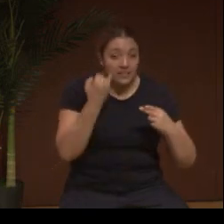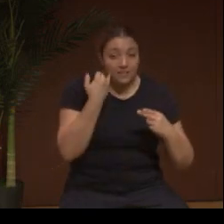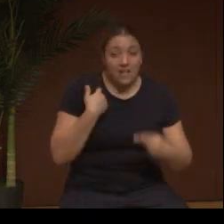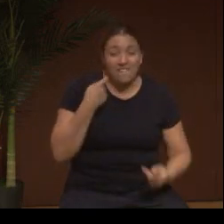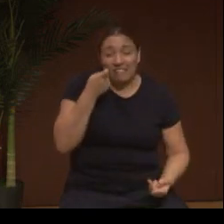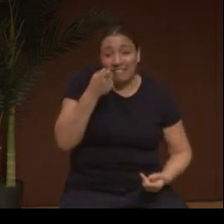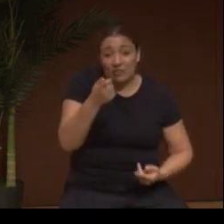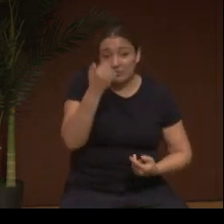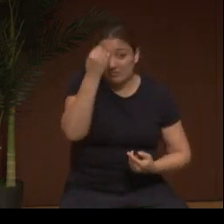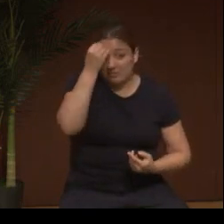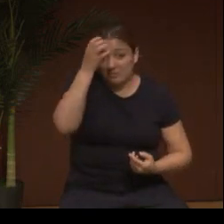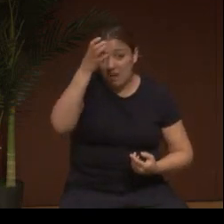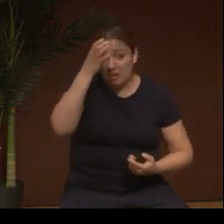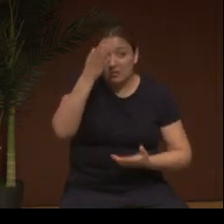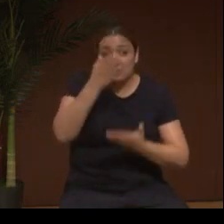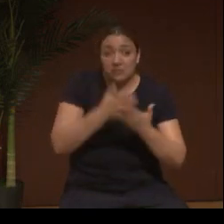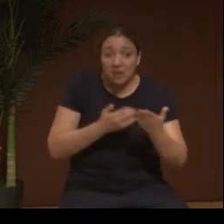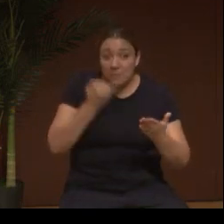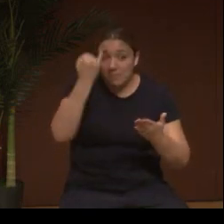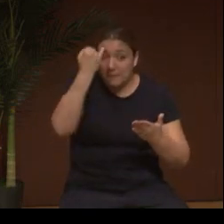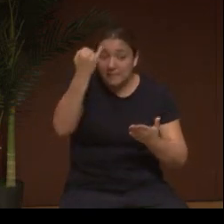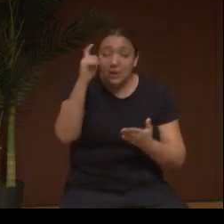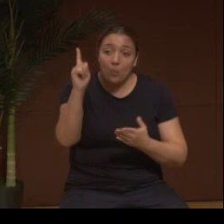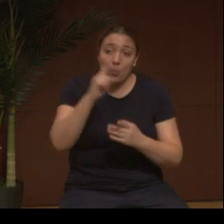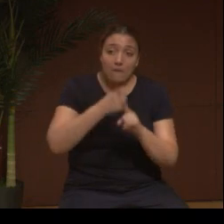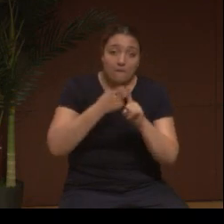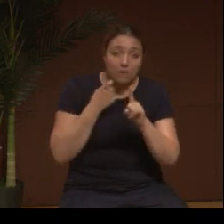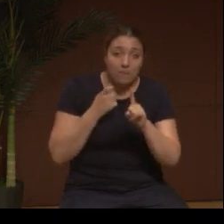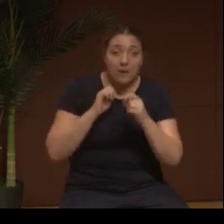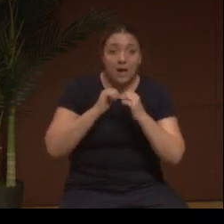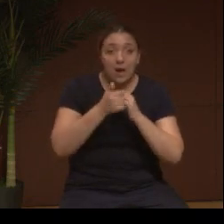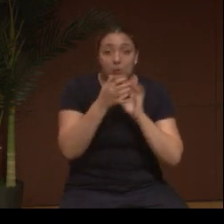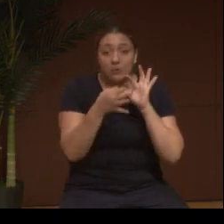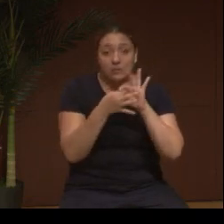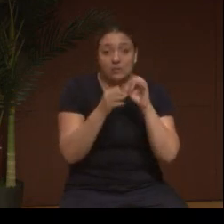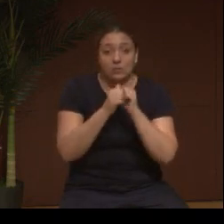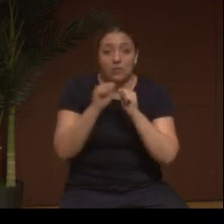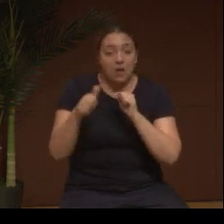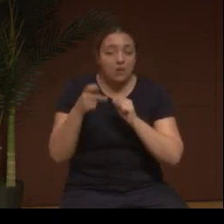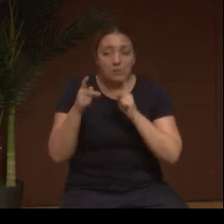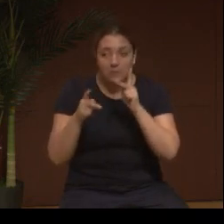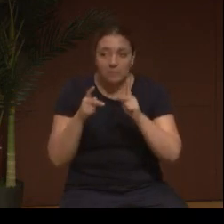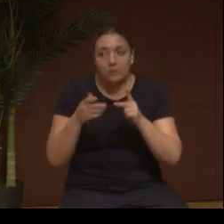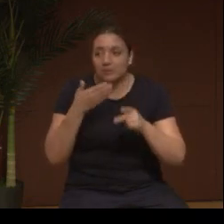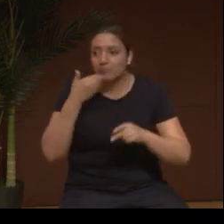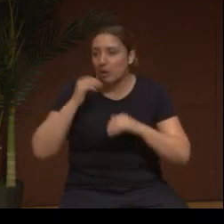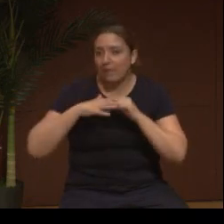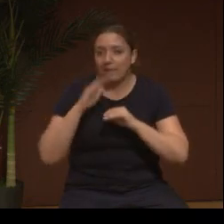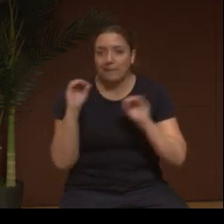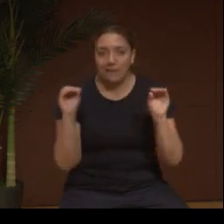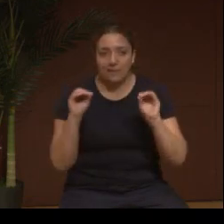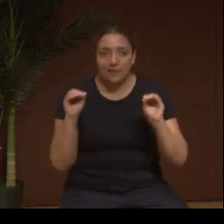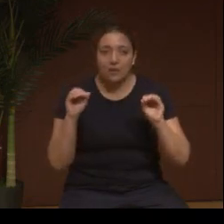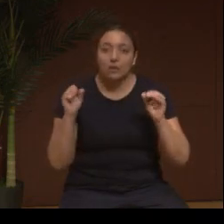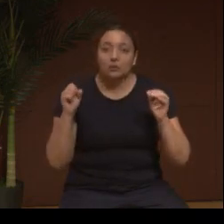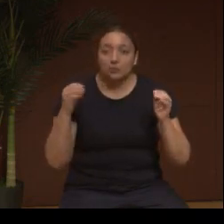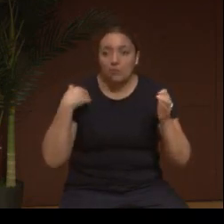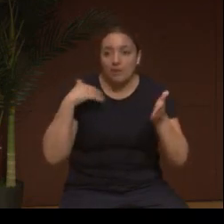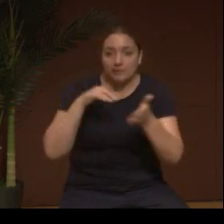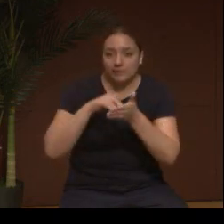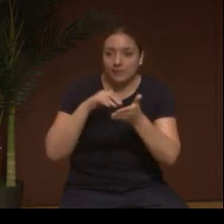of knowledge, okay, a little bit of idea of where you came from and how you are connected to others is better than nothing. Okay? So I do study